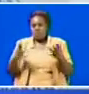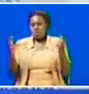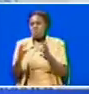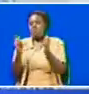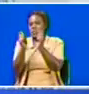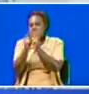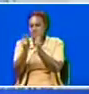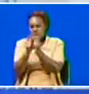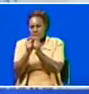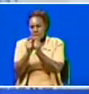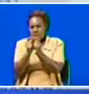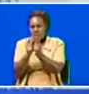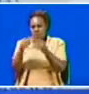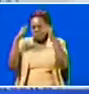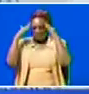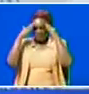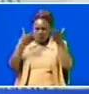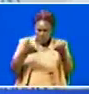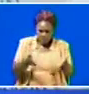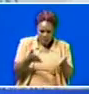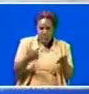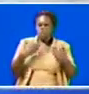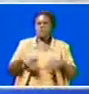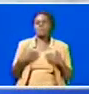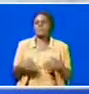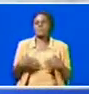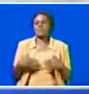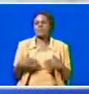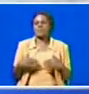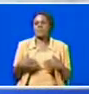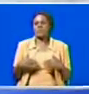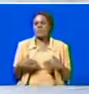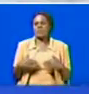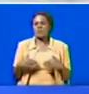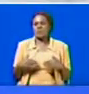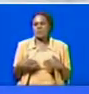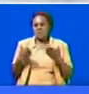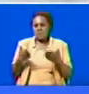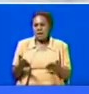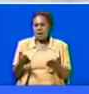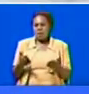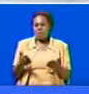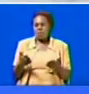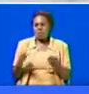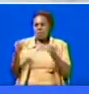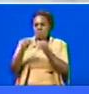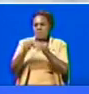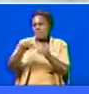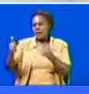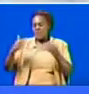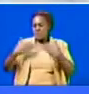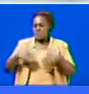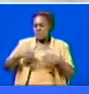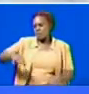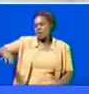community. And let's focus now on our people. Now it's incumbent upon us to start moving out, to go to other counties as well.